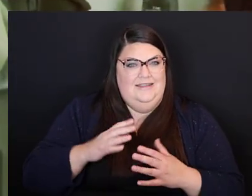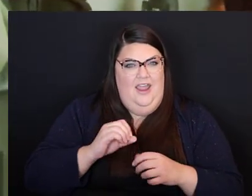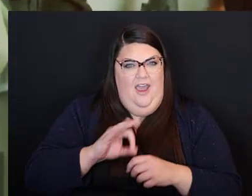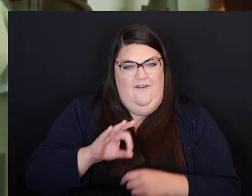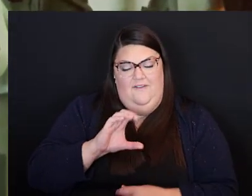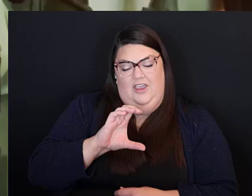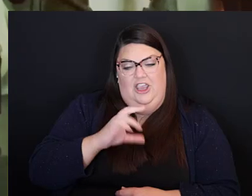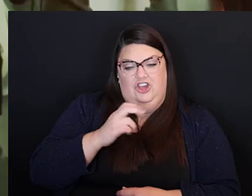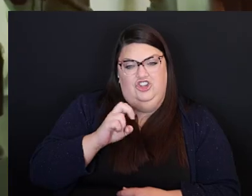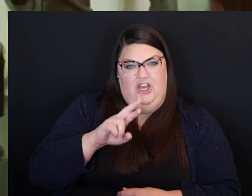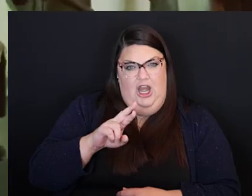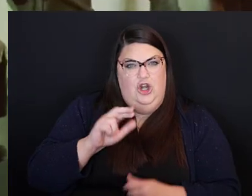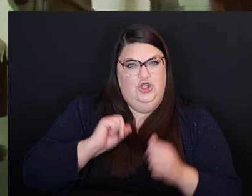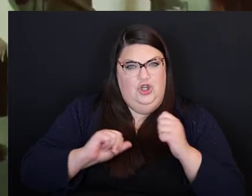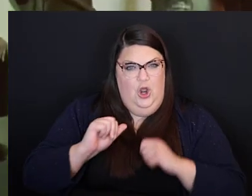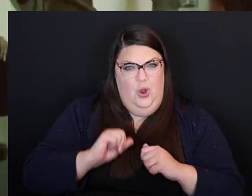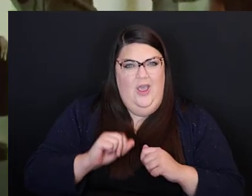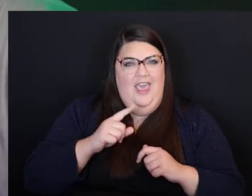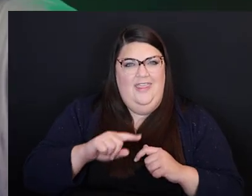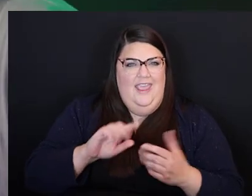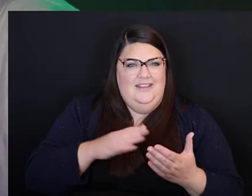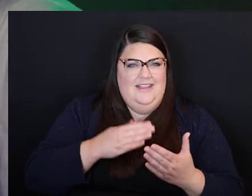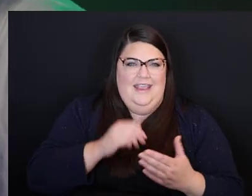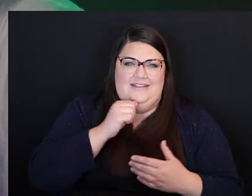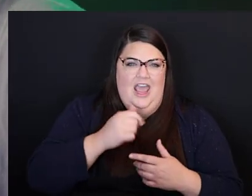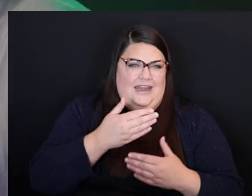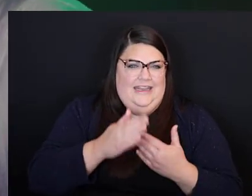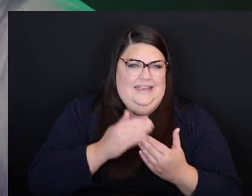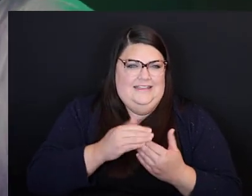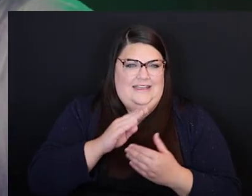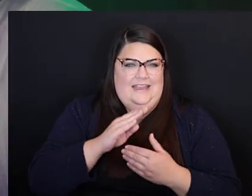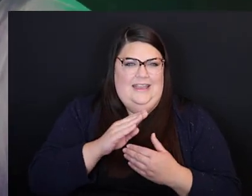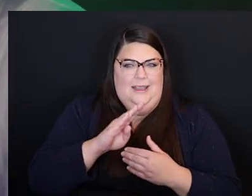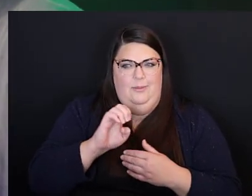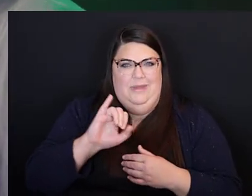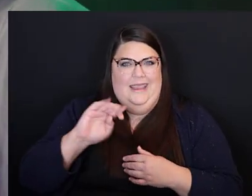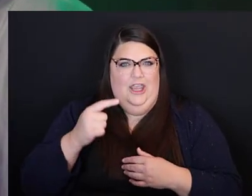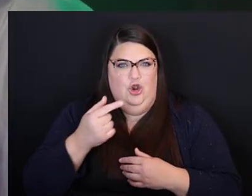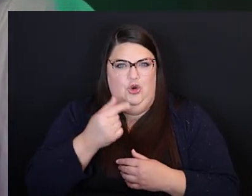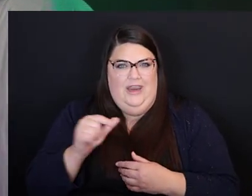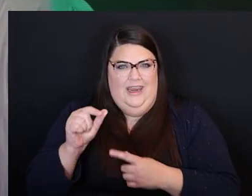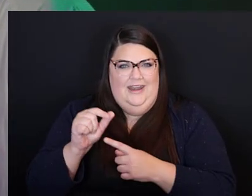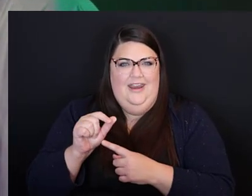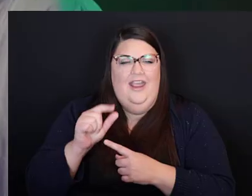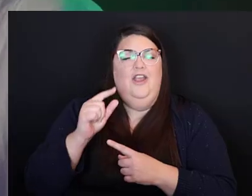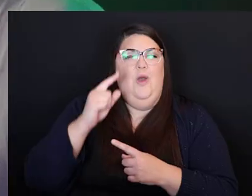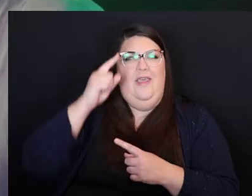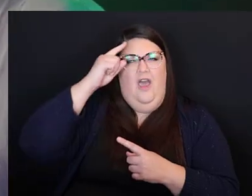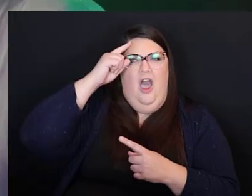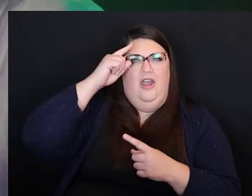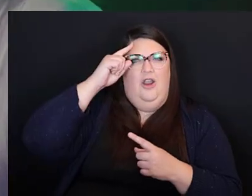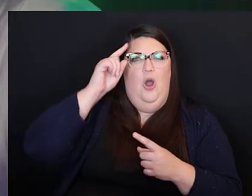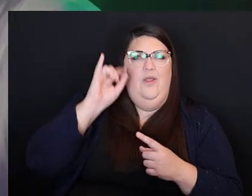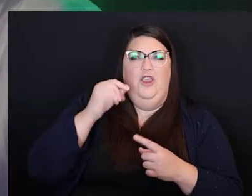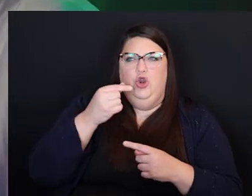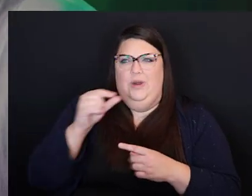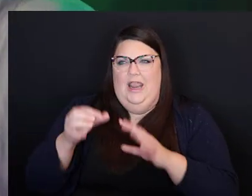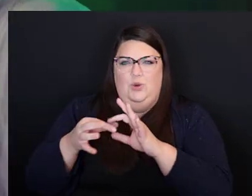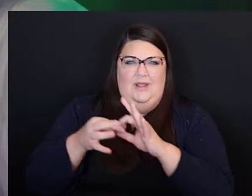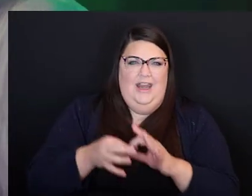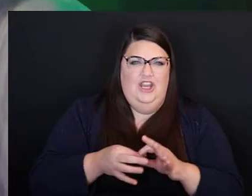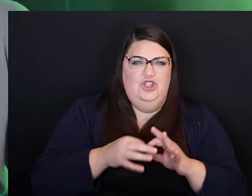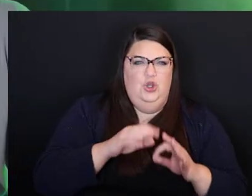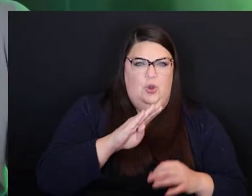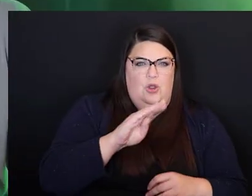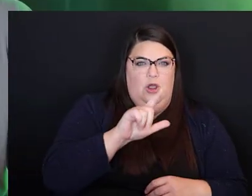they sang a duet of It's Not Easy Being Green. And it was a moment when I started thinking about green as a color that's related